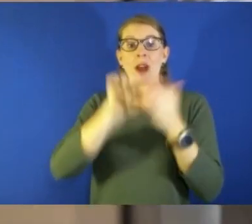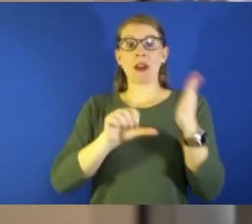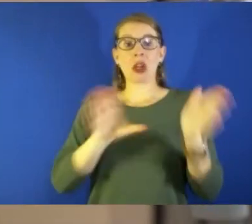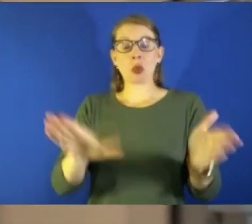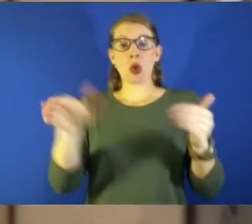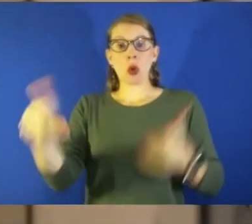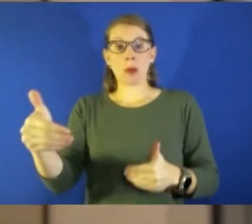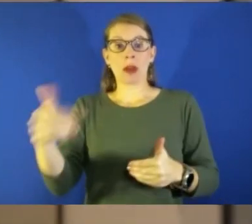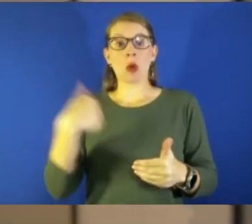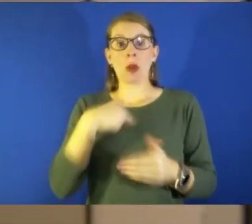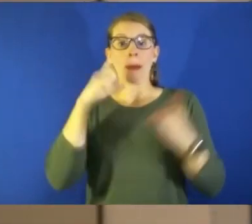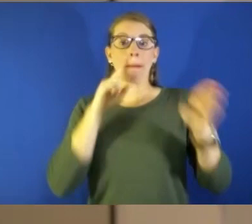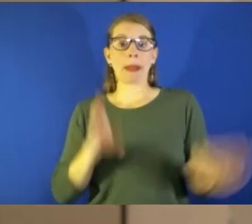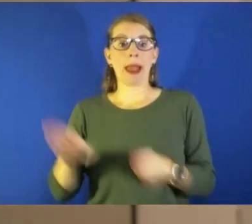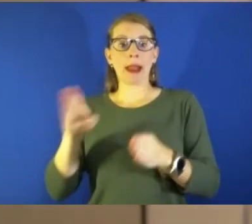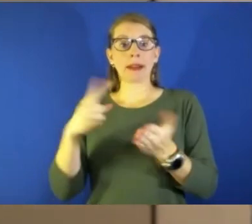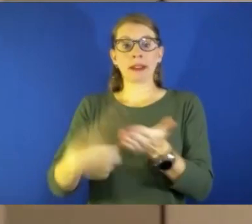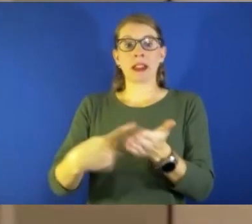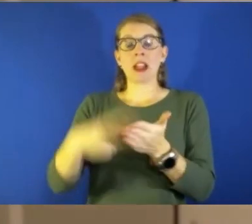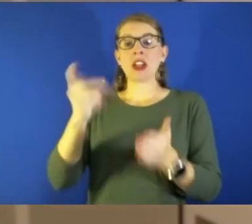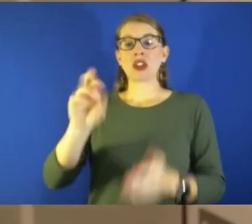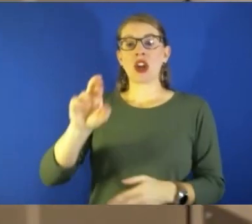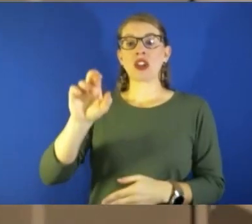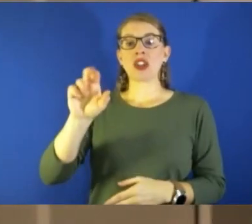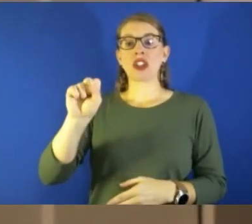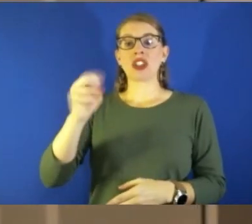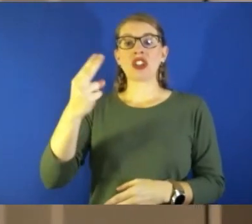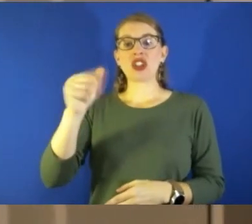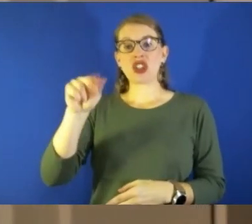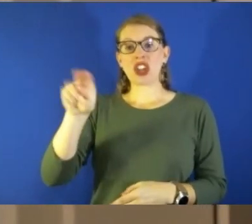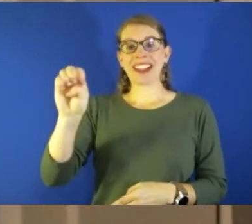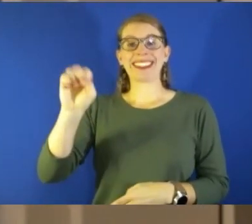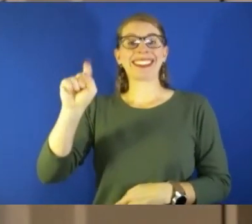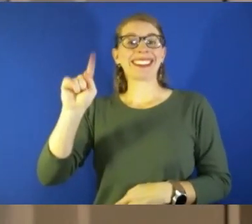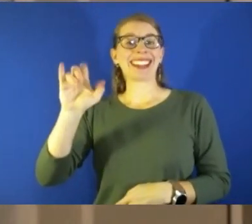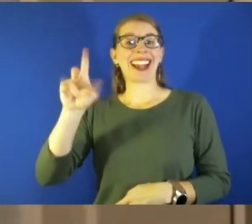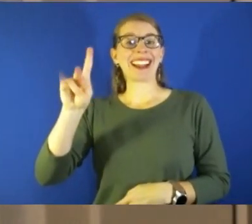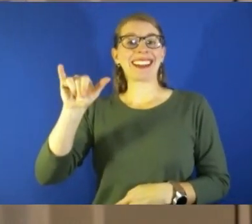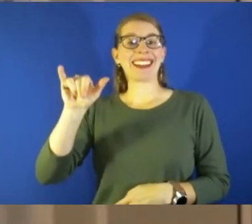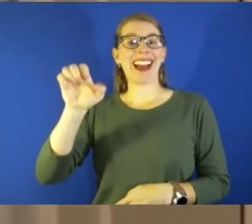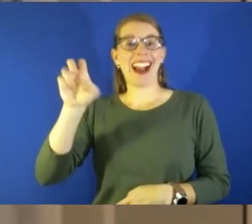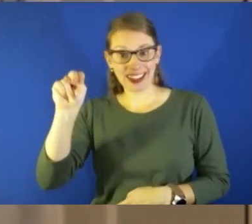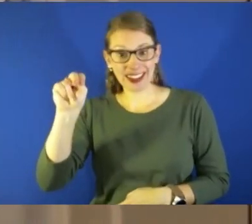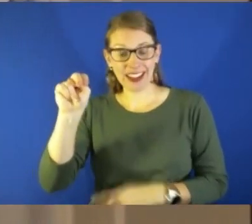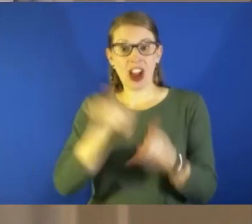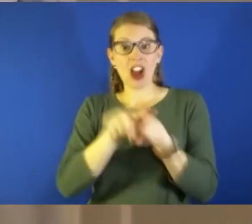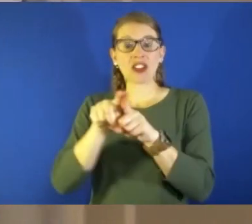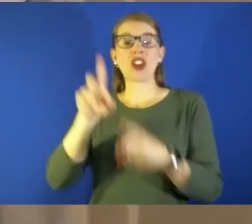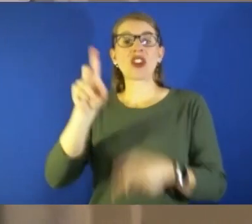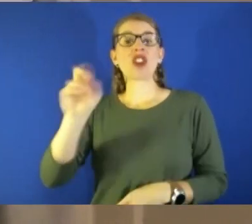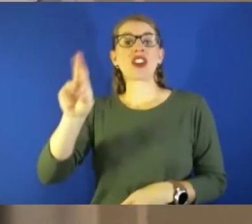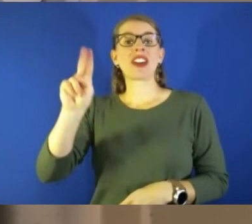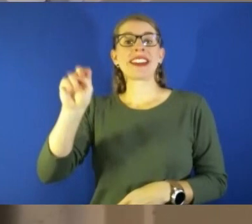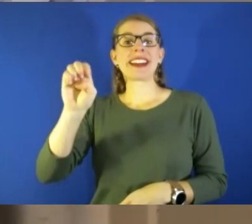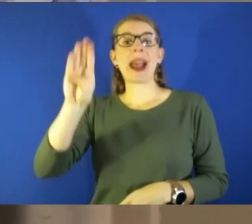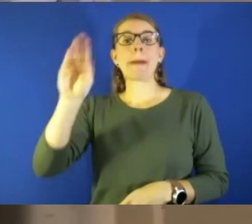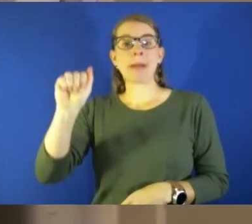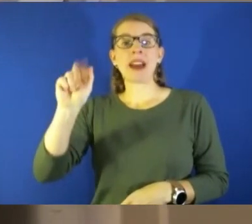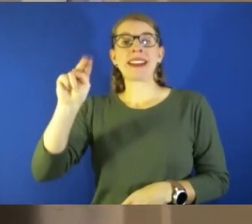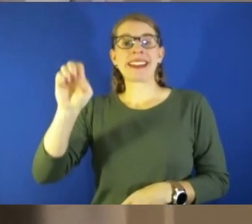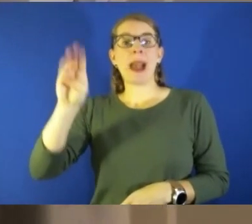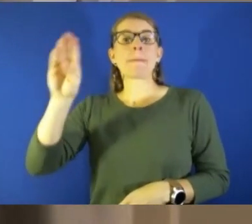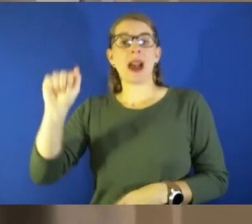to Dr. Shane Steckline, who is the radiation oncologist, and Dr. Neba, who is the radiation physicist. These are